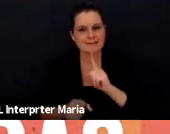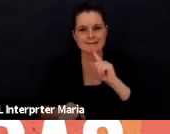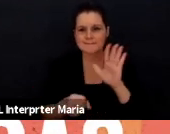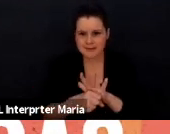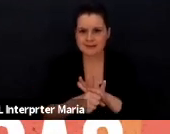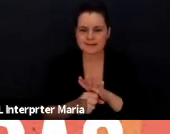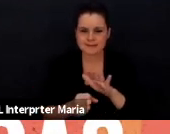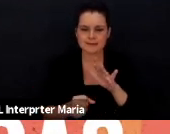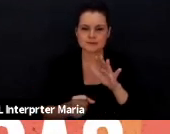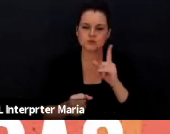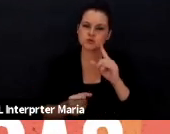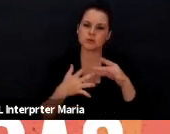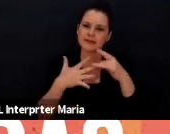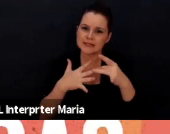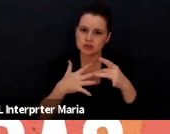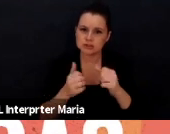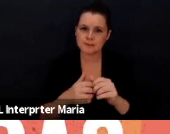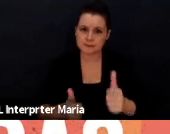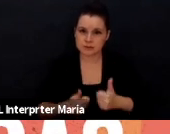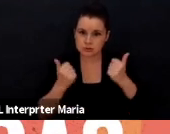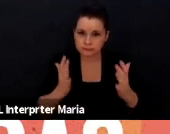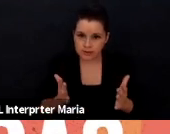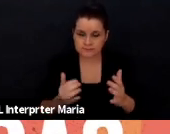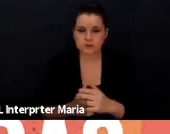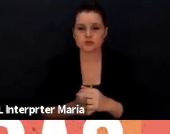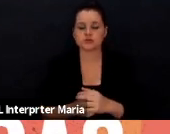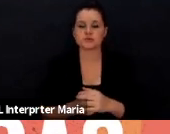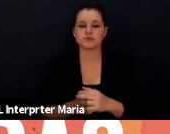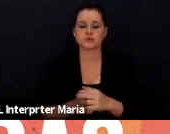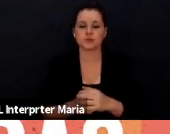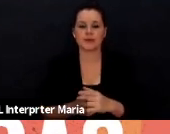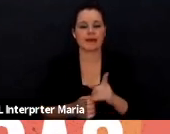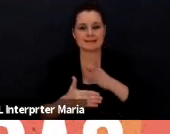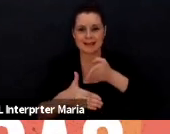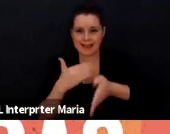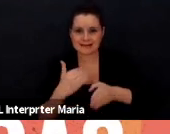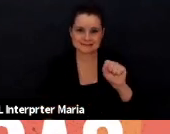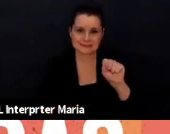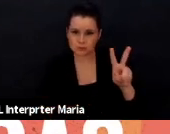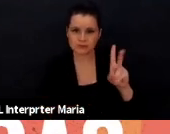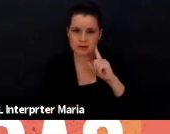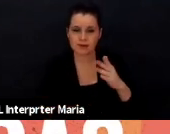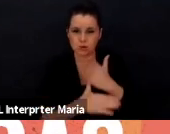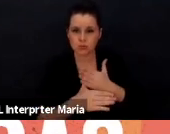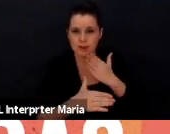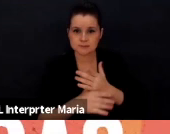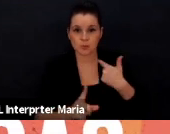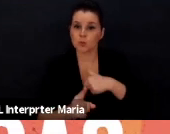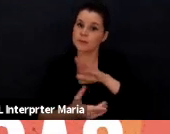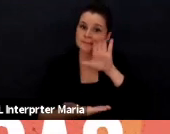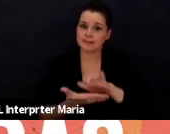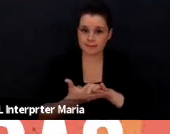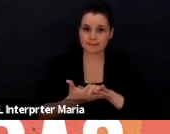to the leadership of survivors and ending sexual violence and harassment. We believe that